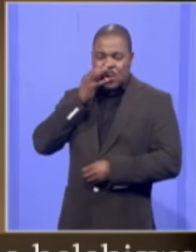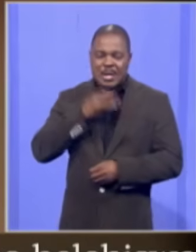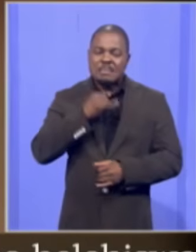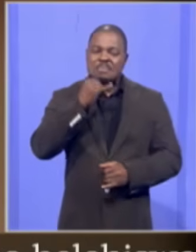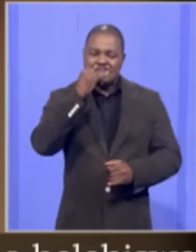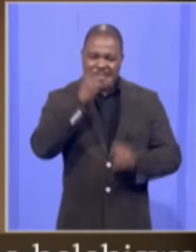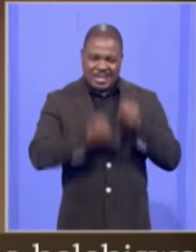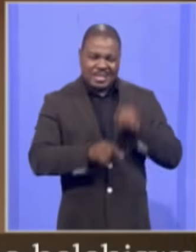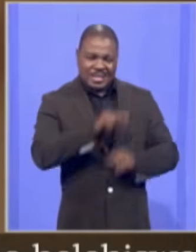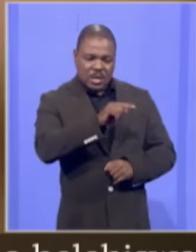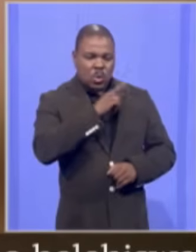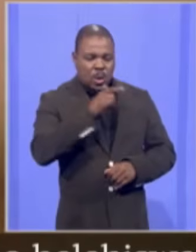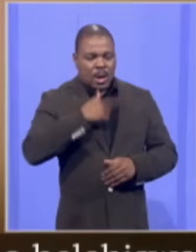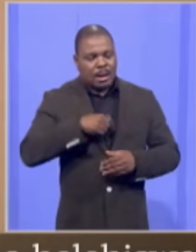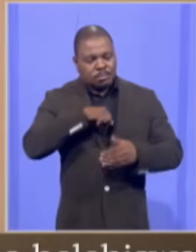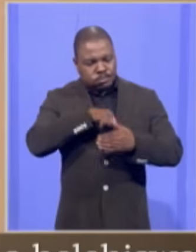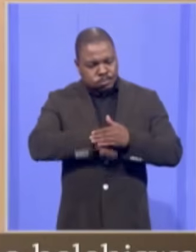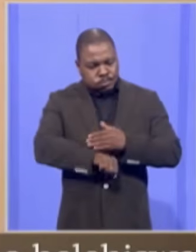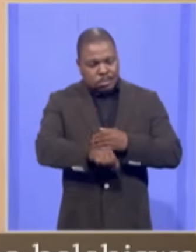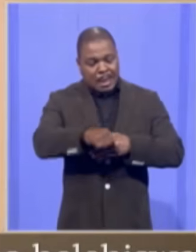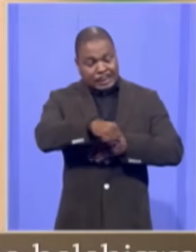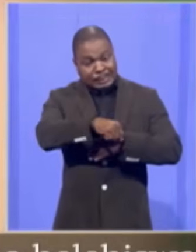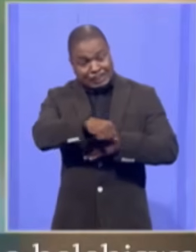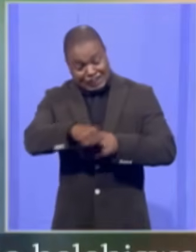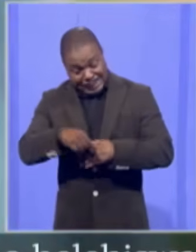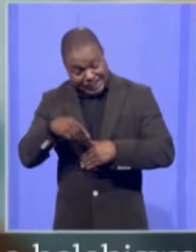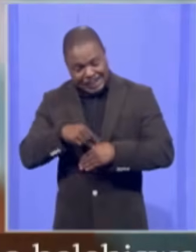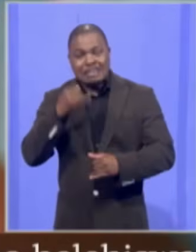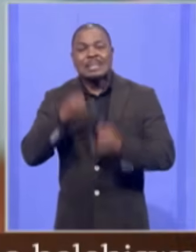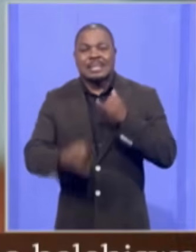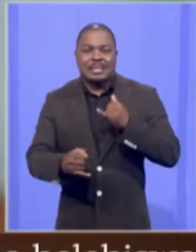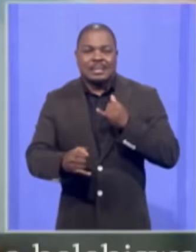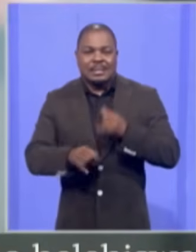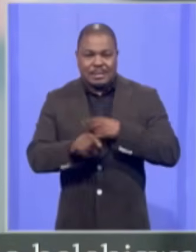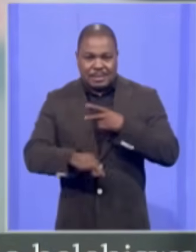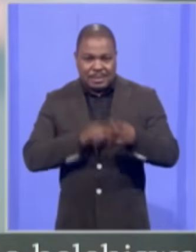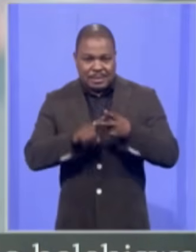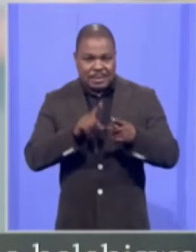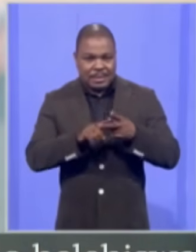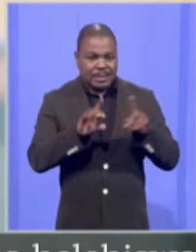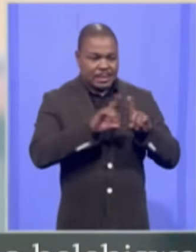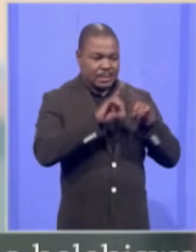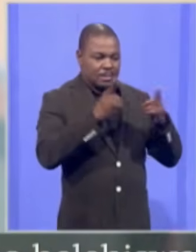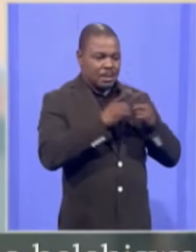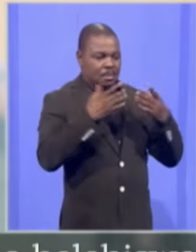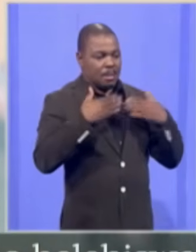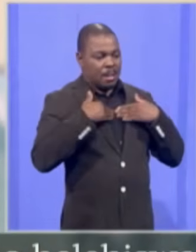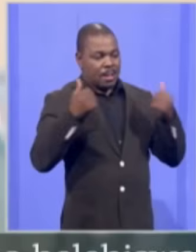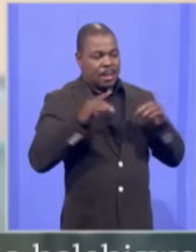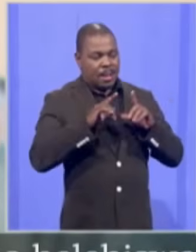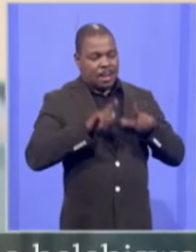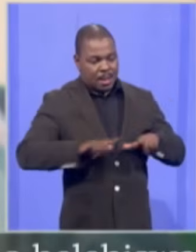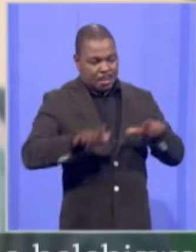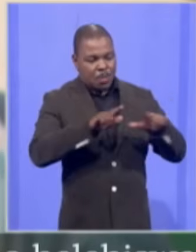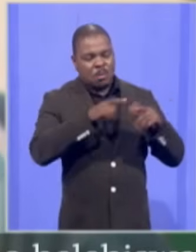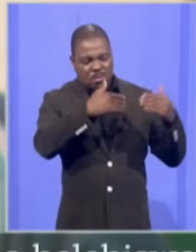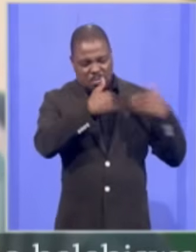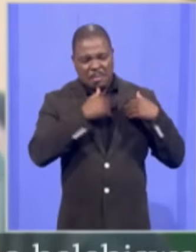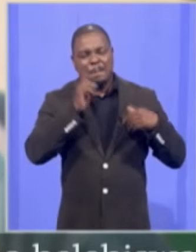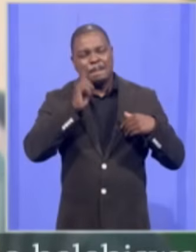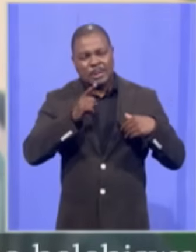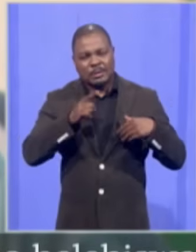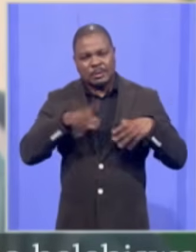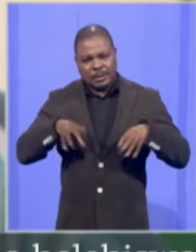Mudau ane a sehwa ka nako ya pelehi mme ba batla hore lefapha la bophelo Limpopo le jariswe boikarabelo ba sena.